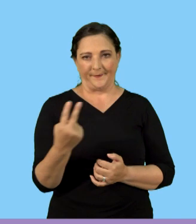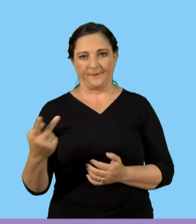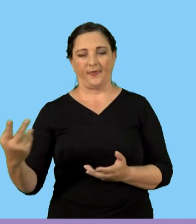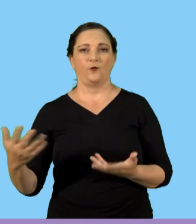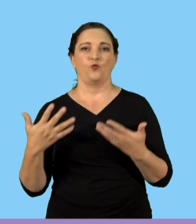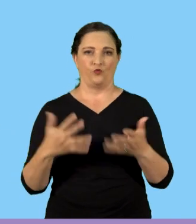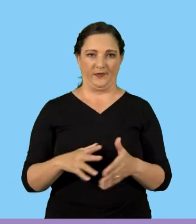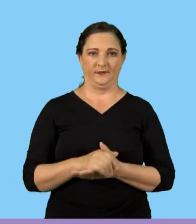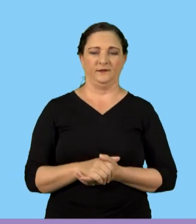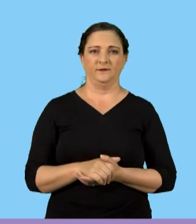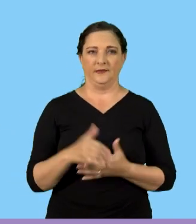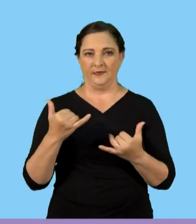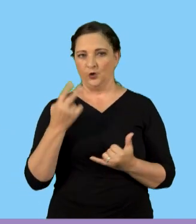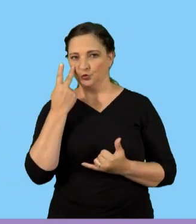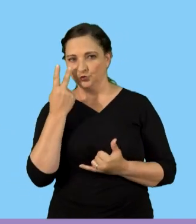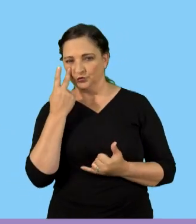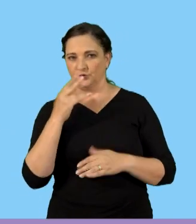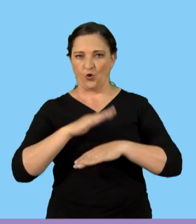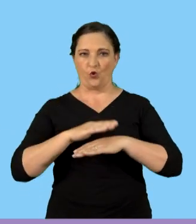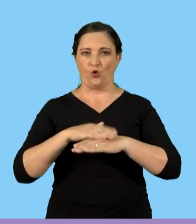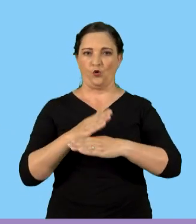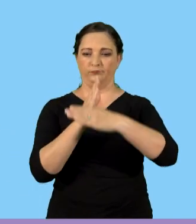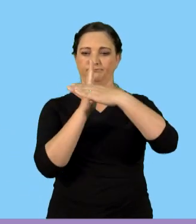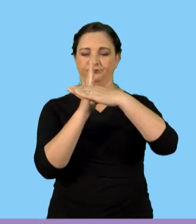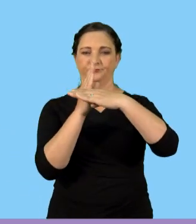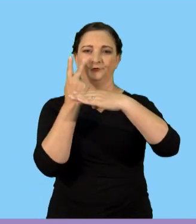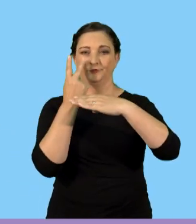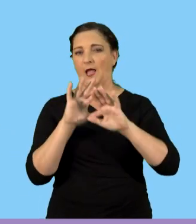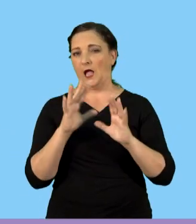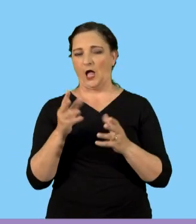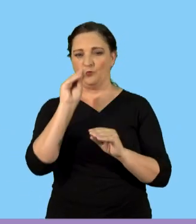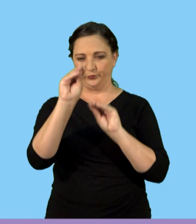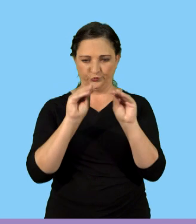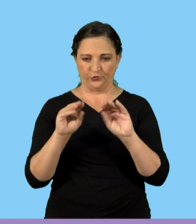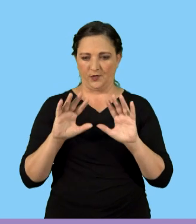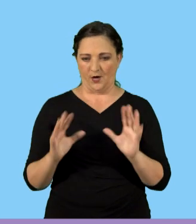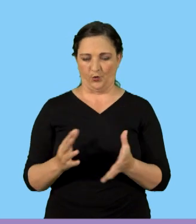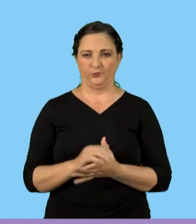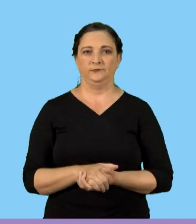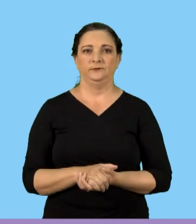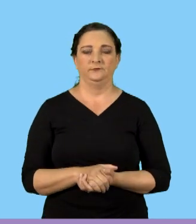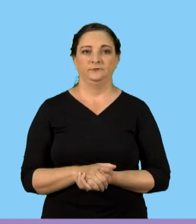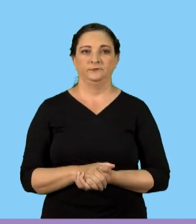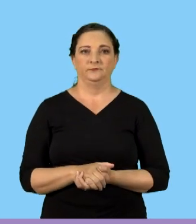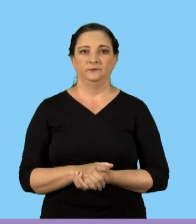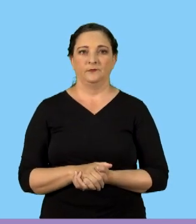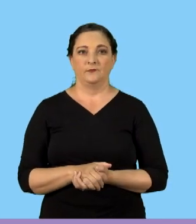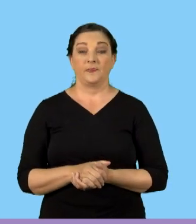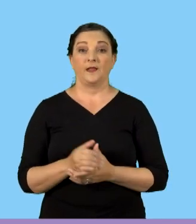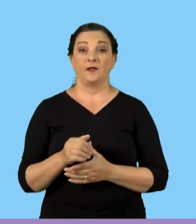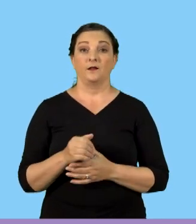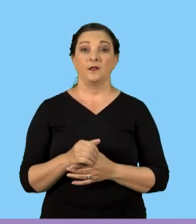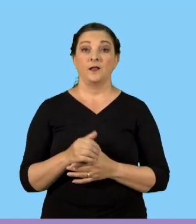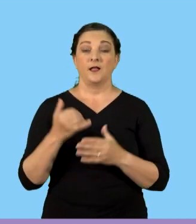see how we are going to take these ordered pairs and put them on our Cartesian plane. So our Cartesian plane is